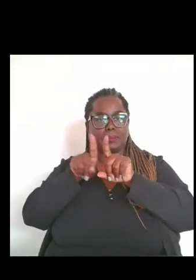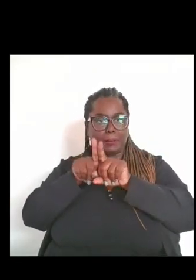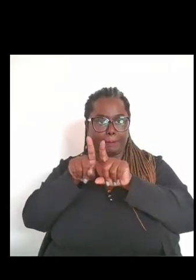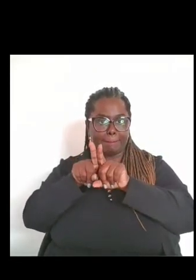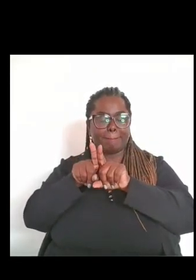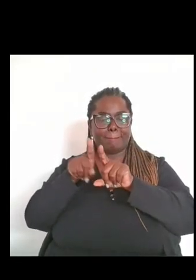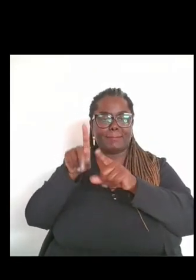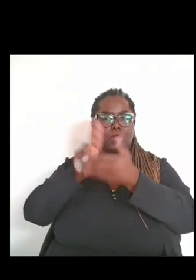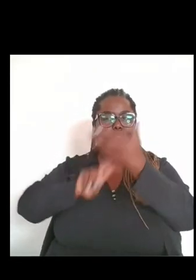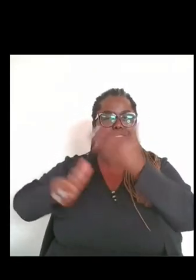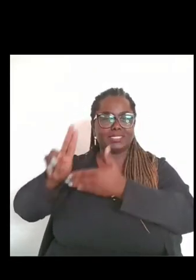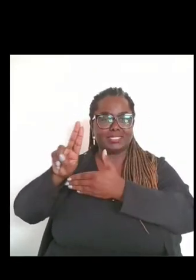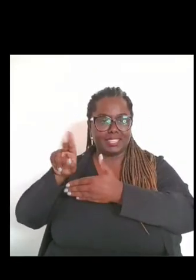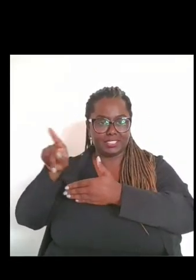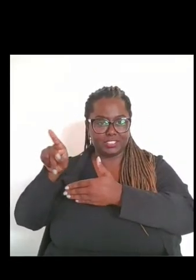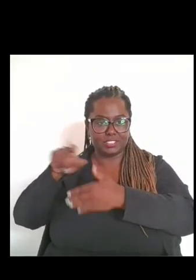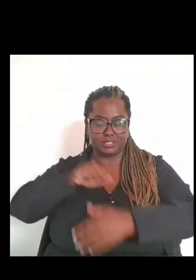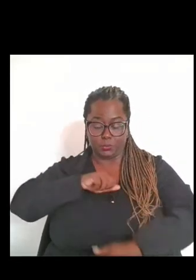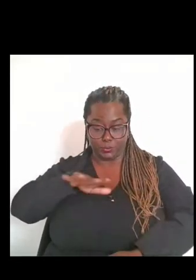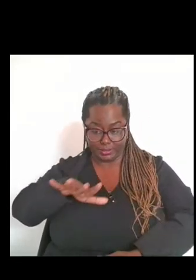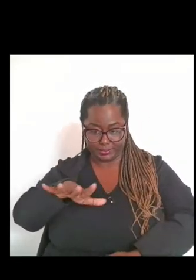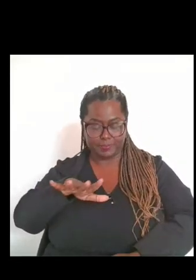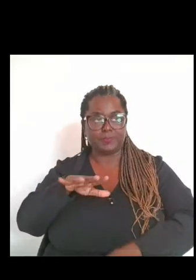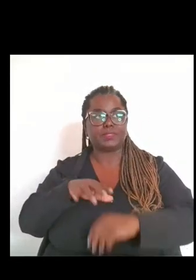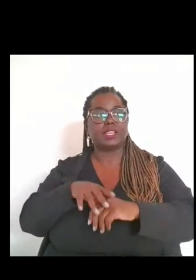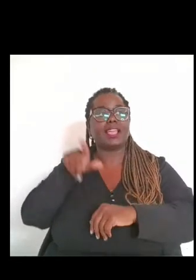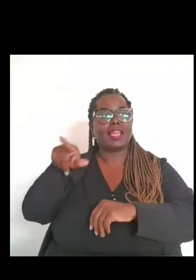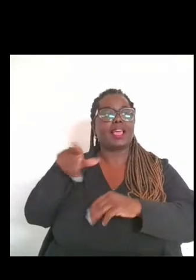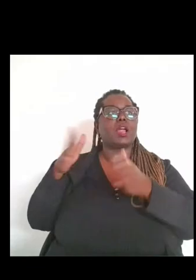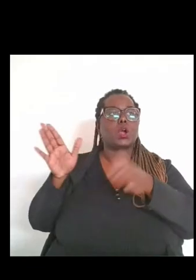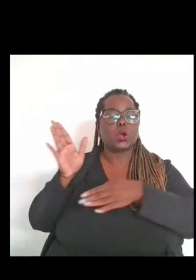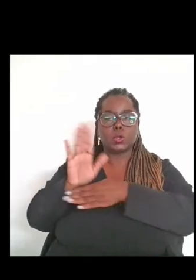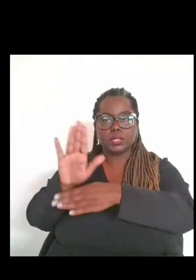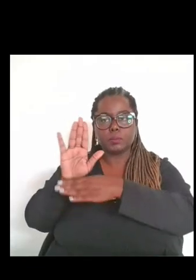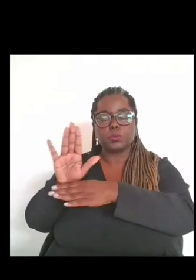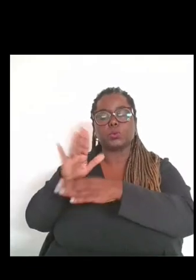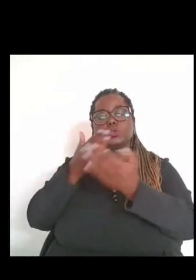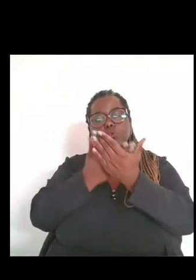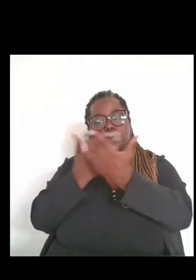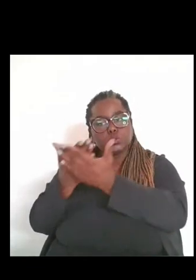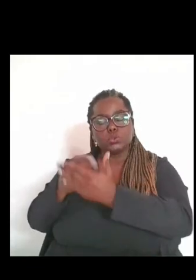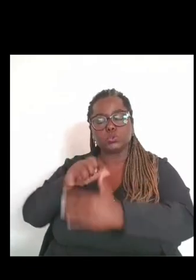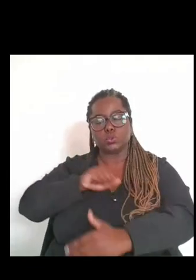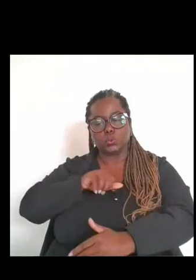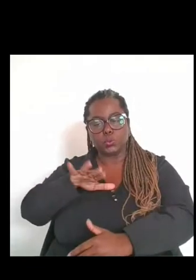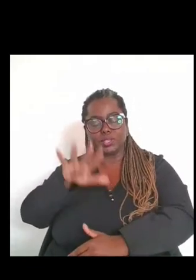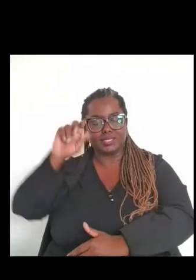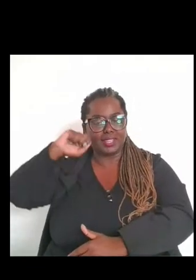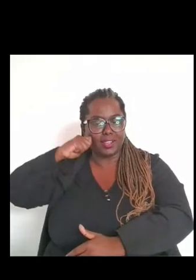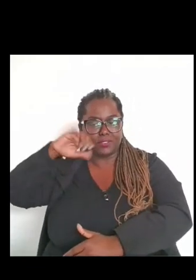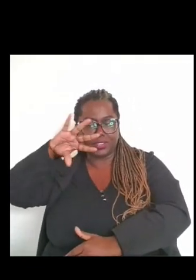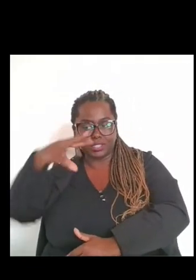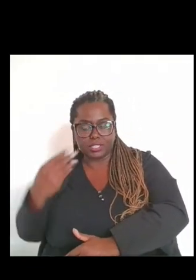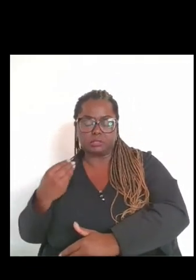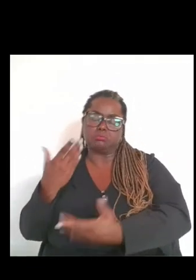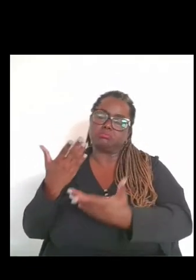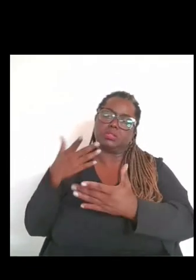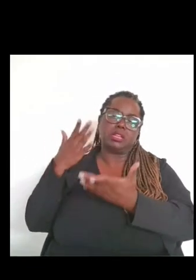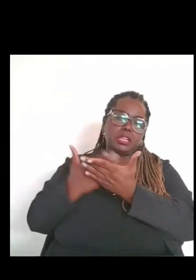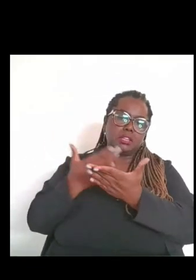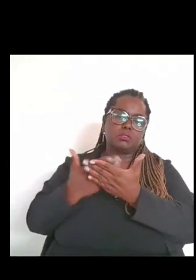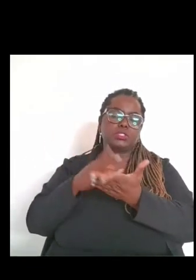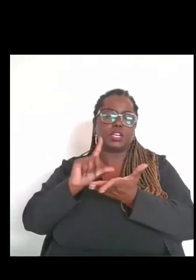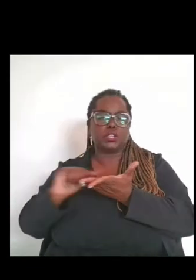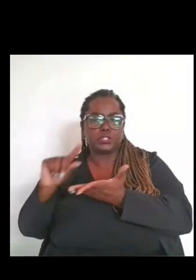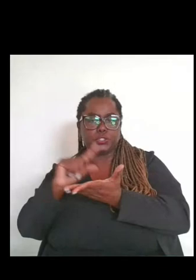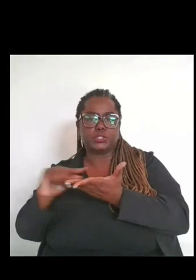and she contributed significantly for the queer studies in Africa with the publication of